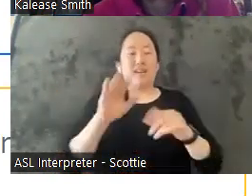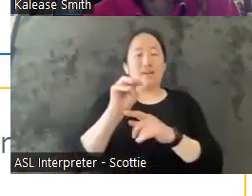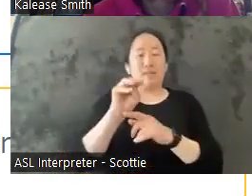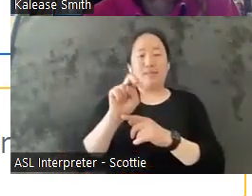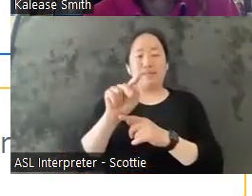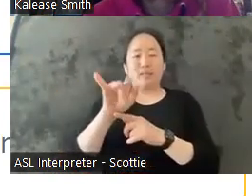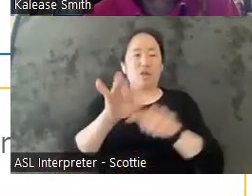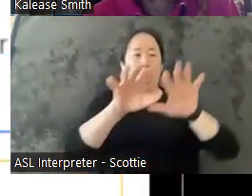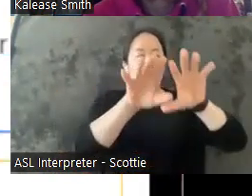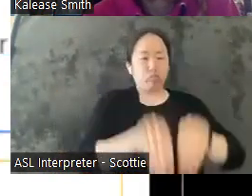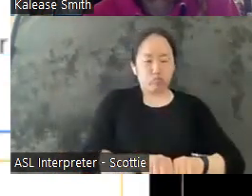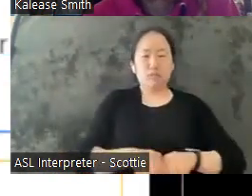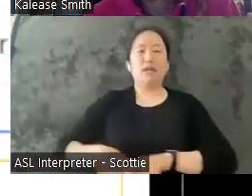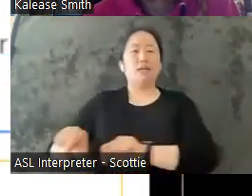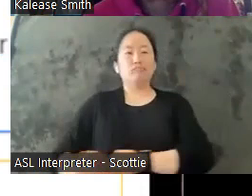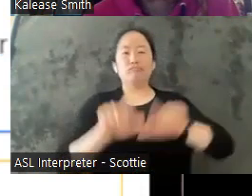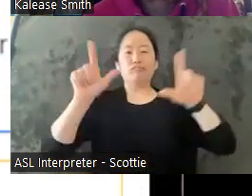Let's see here. I want to be here.